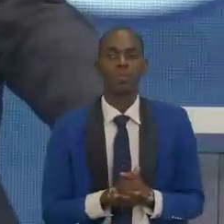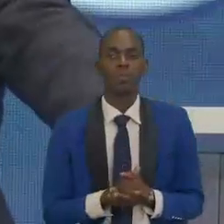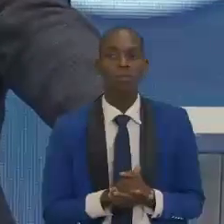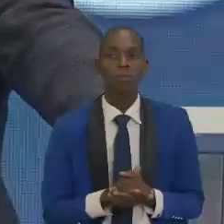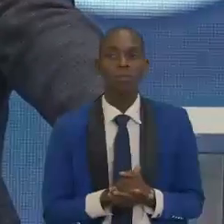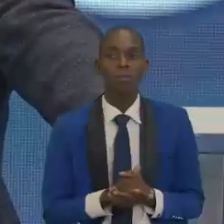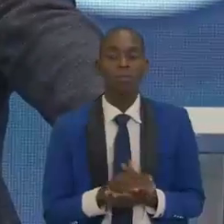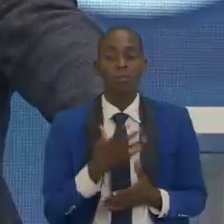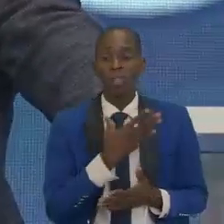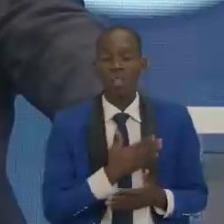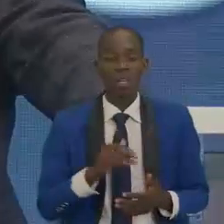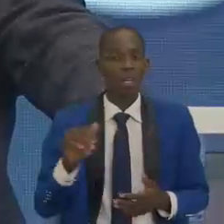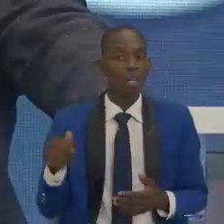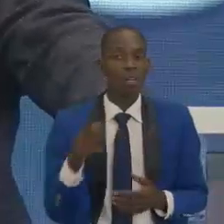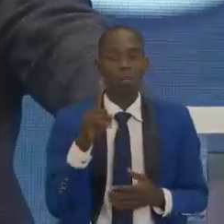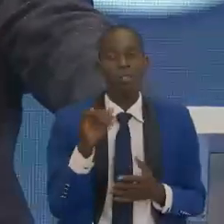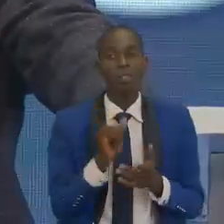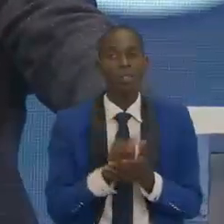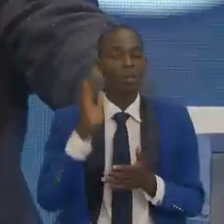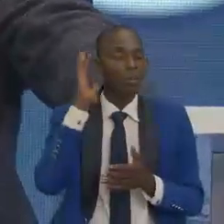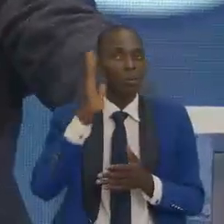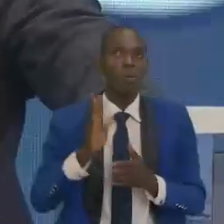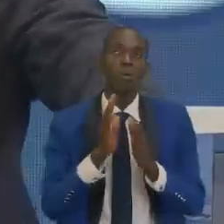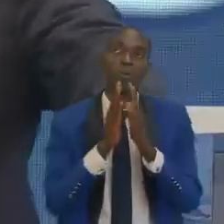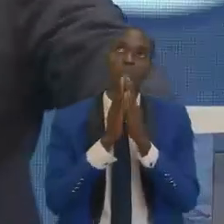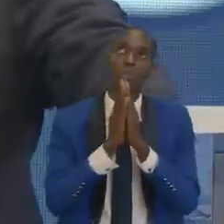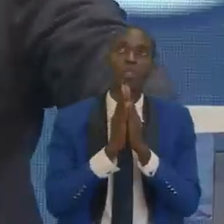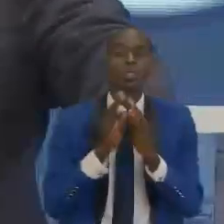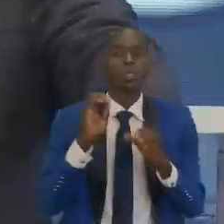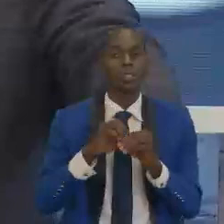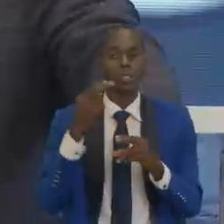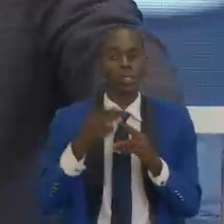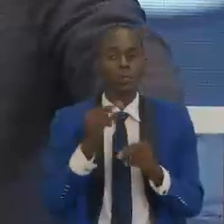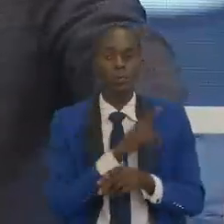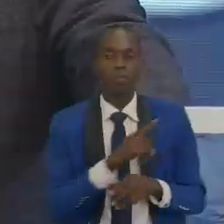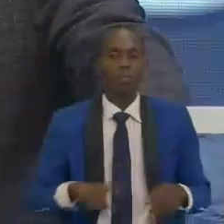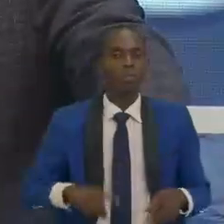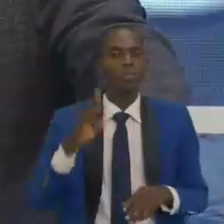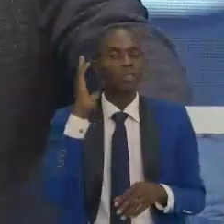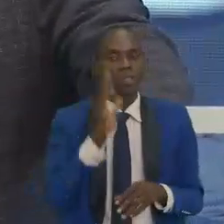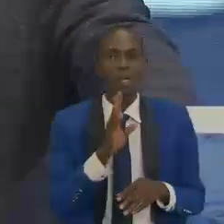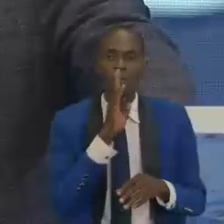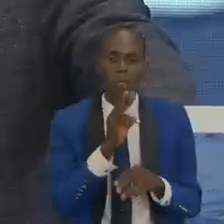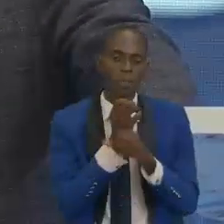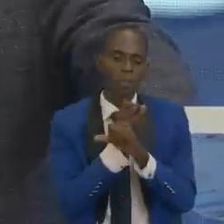And whosoever shall call on the name of the Lord shall be saved.